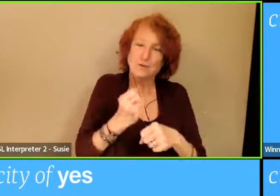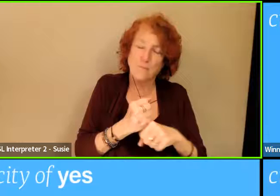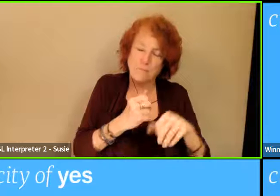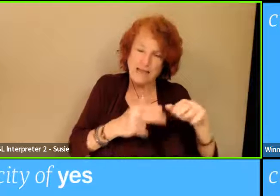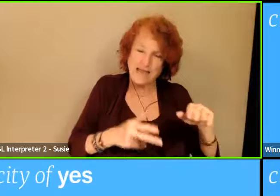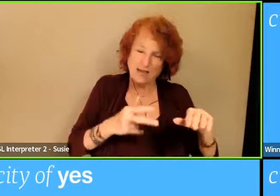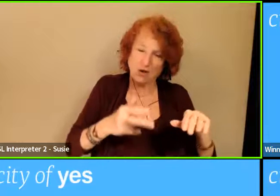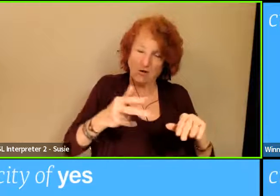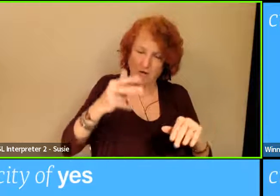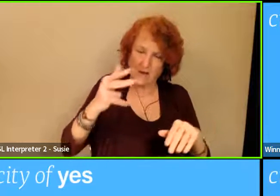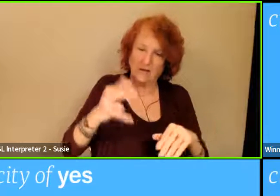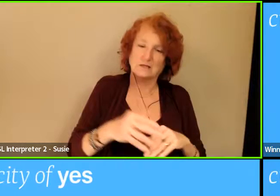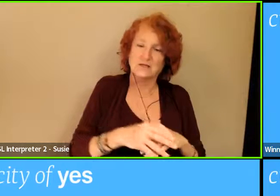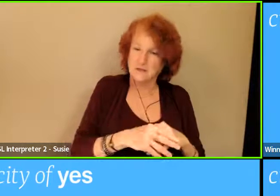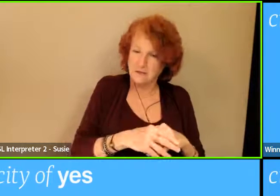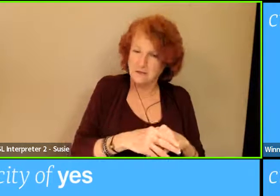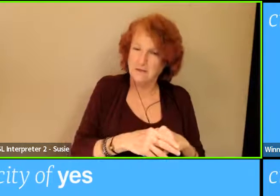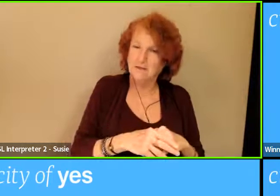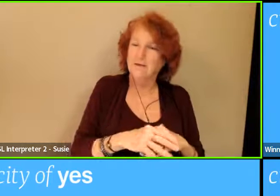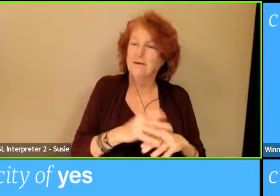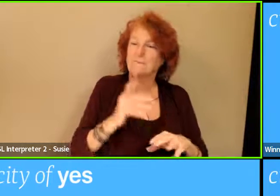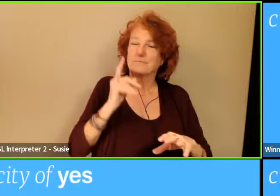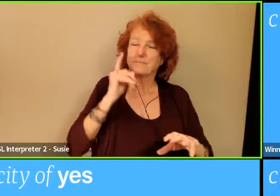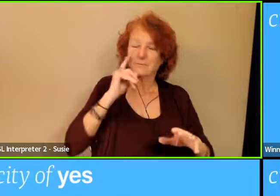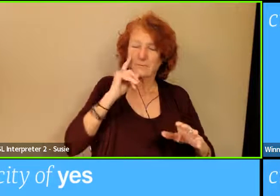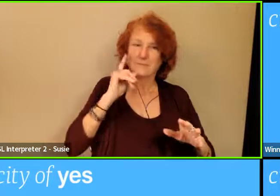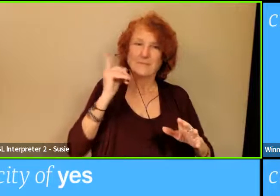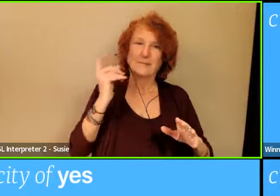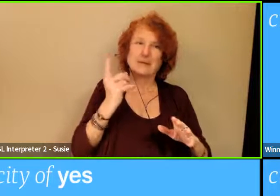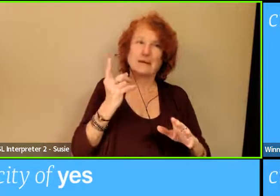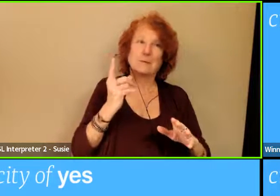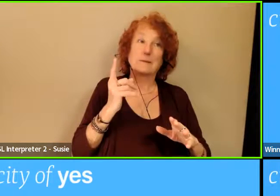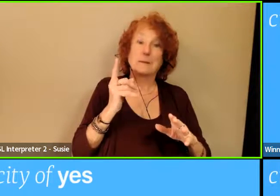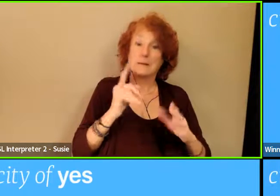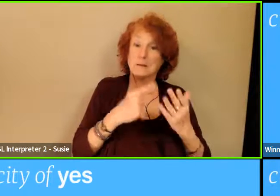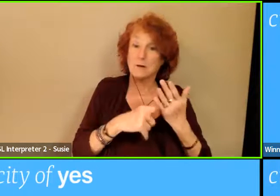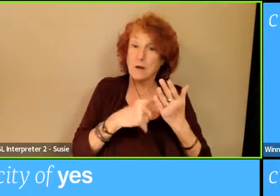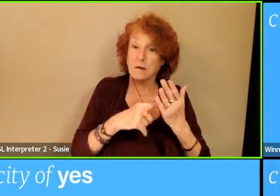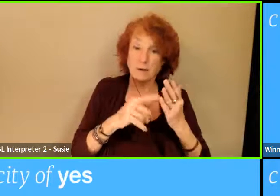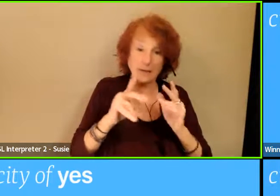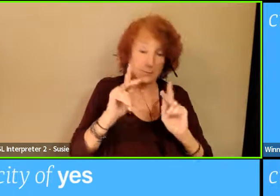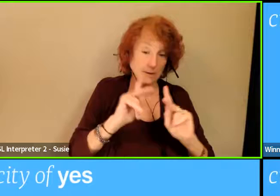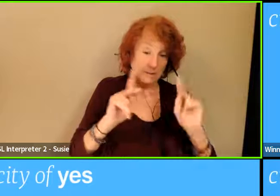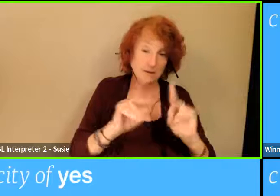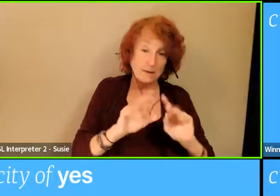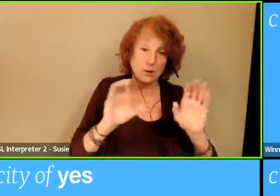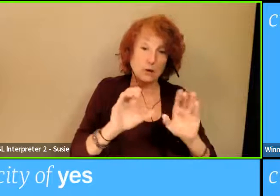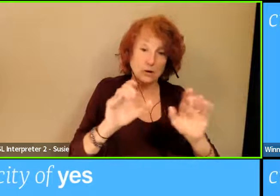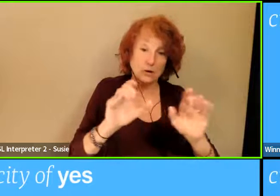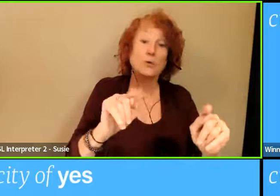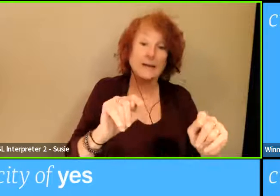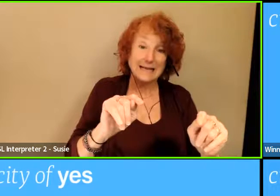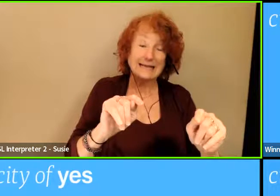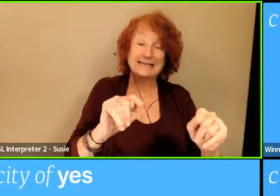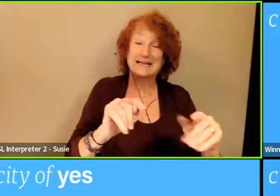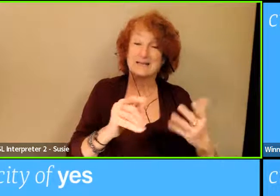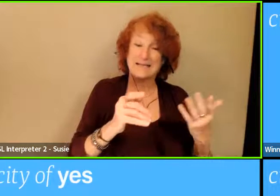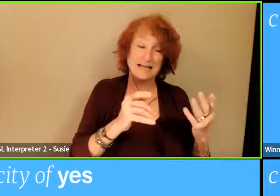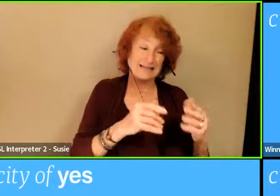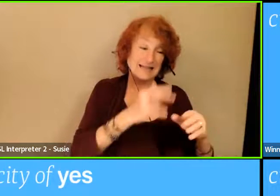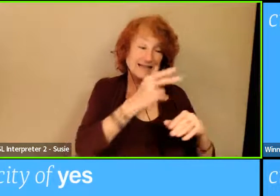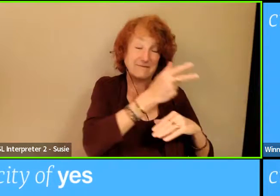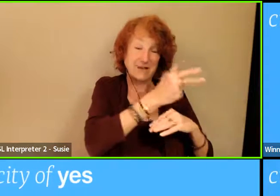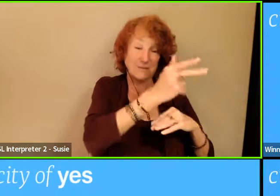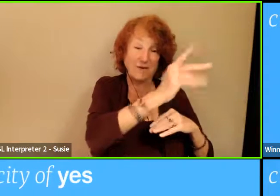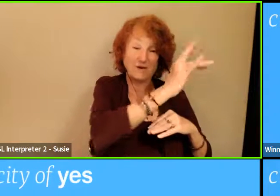outreach, I think there was a question about our engagement process. We've been speaking to practitioners, and sometimes they're saying how they have these empty above ground parking